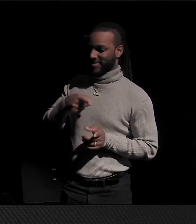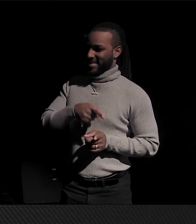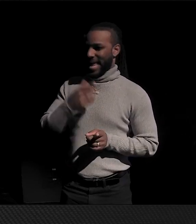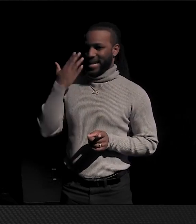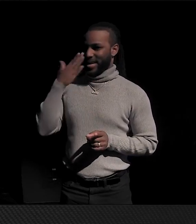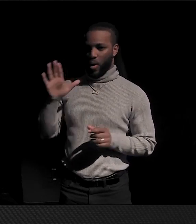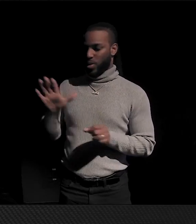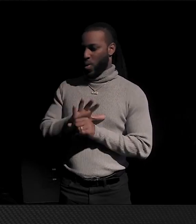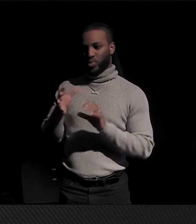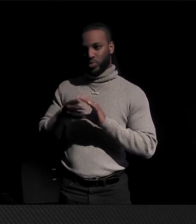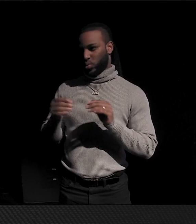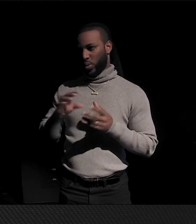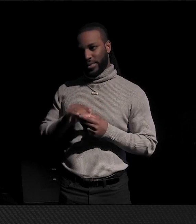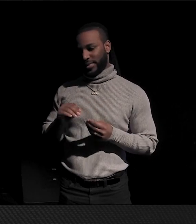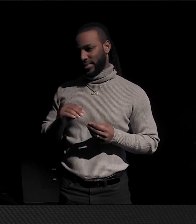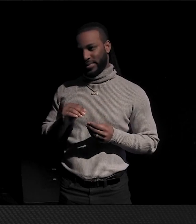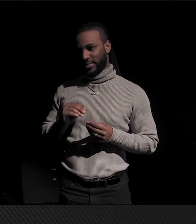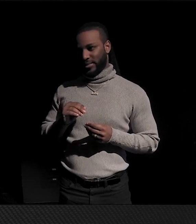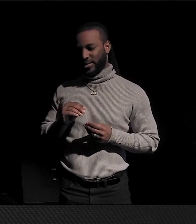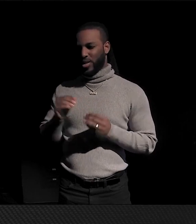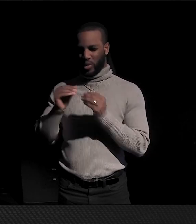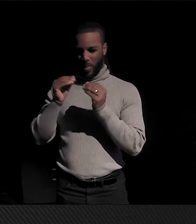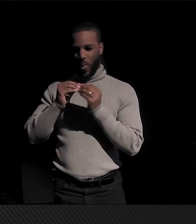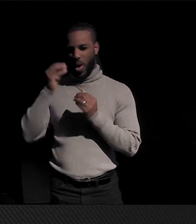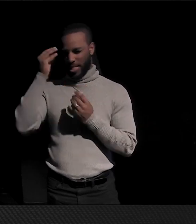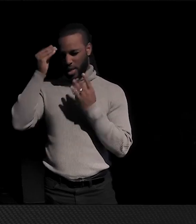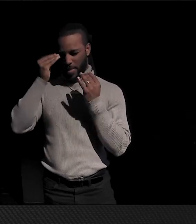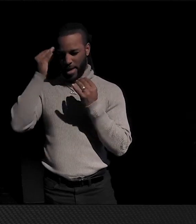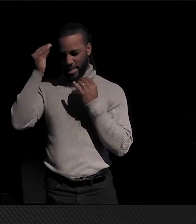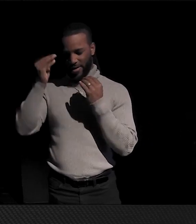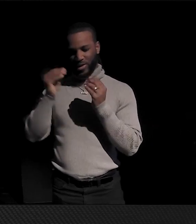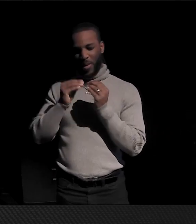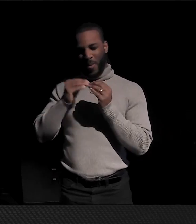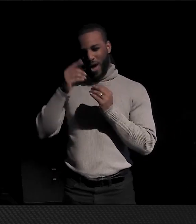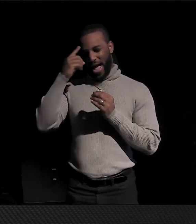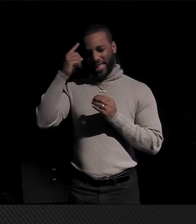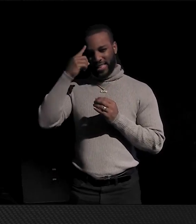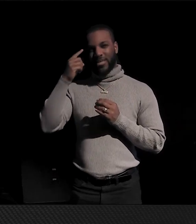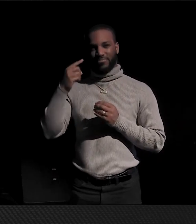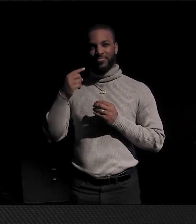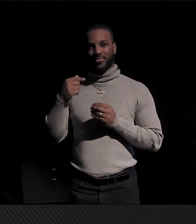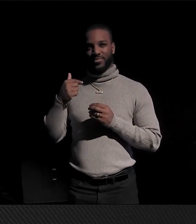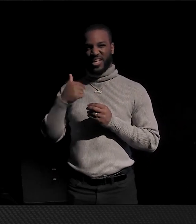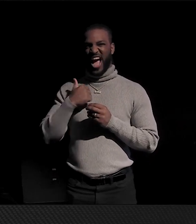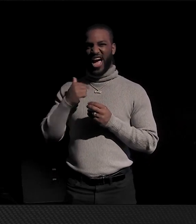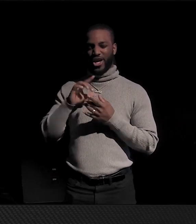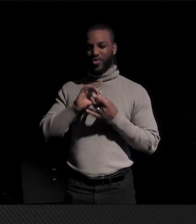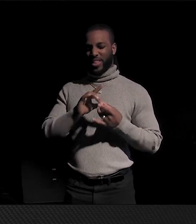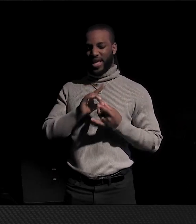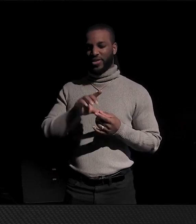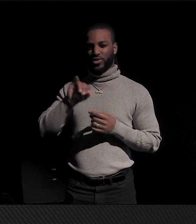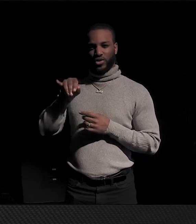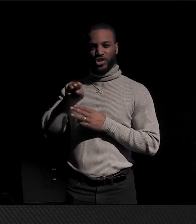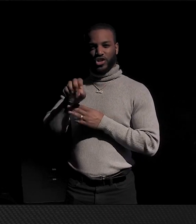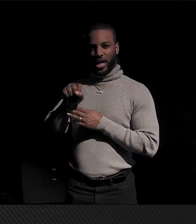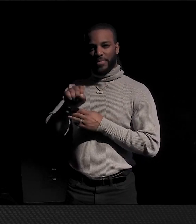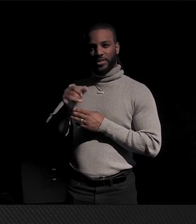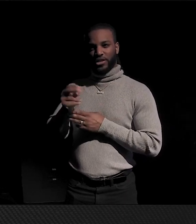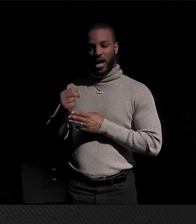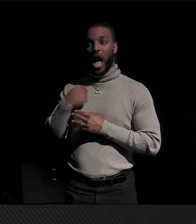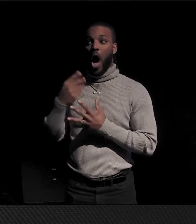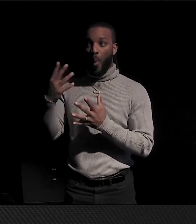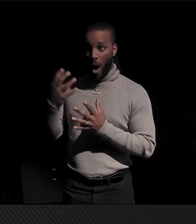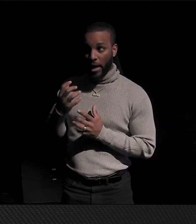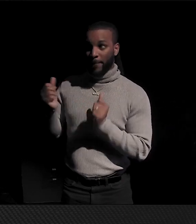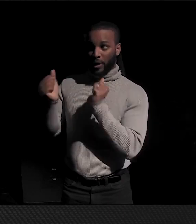story. And the more I thought about that, the more I think I can relate to James and John, which is I want to be